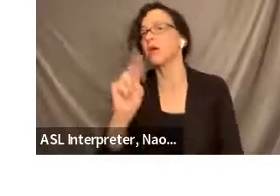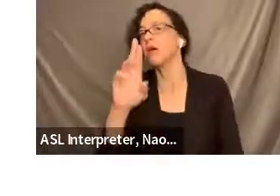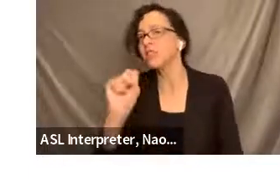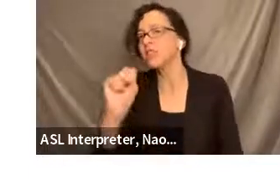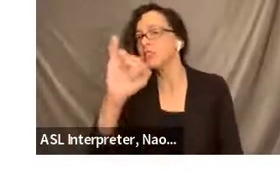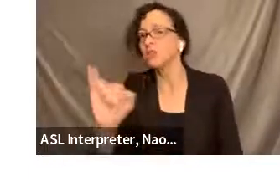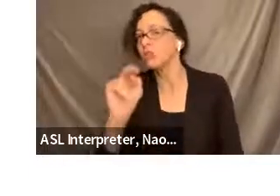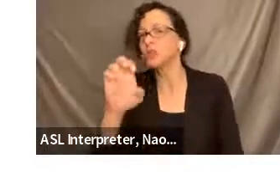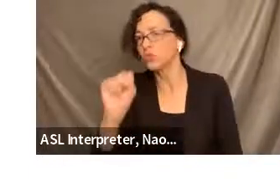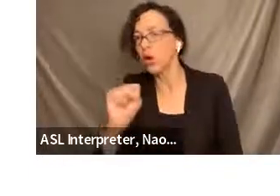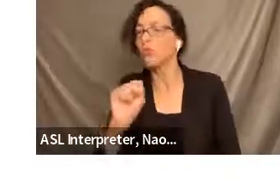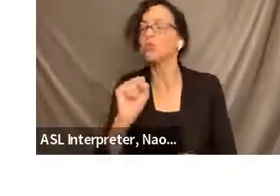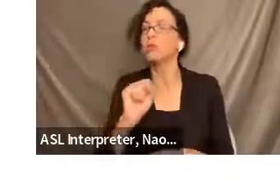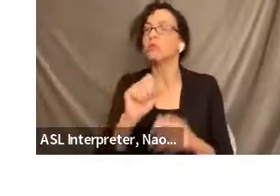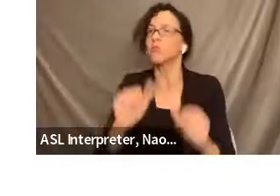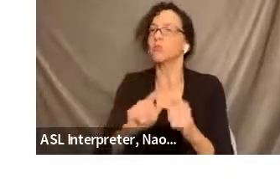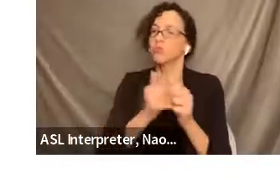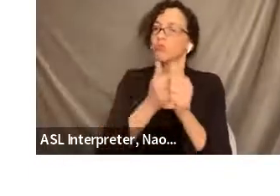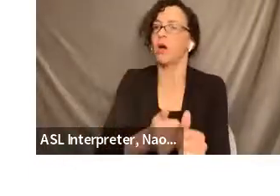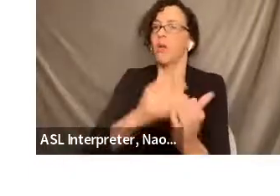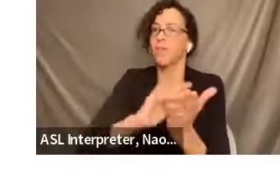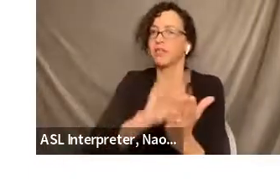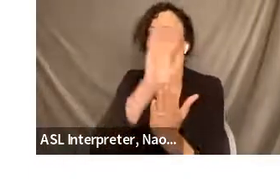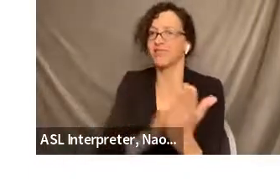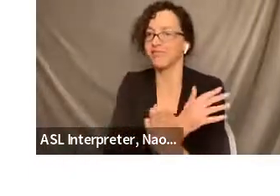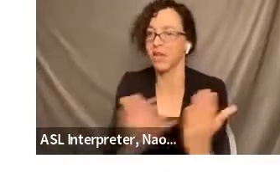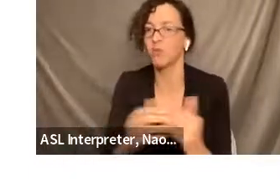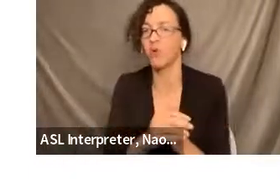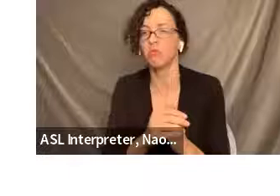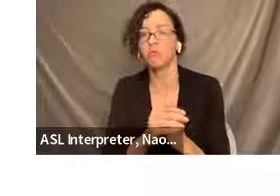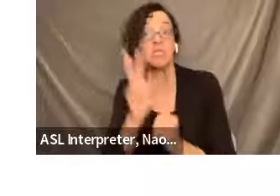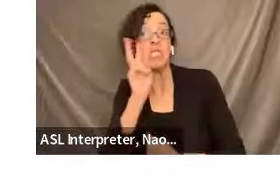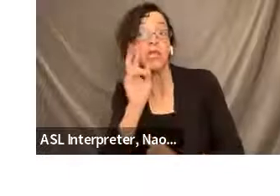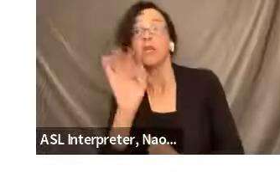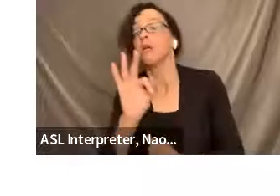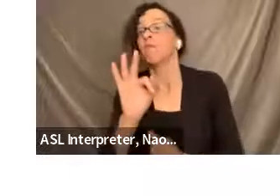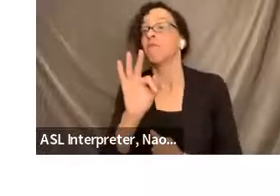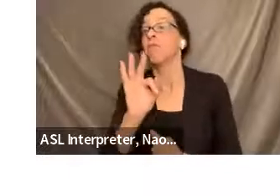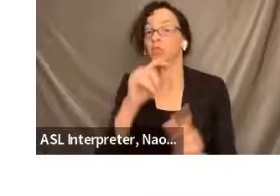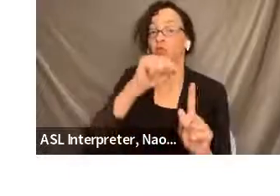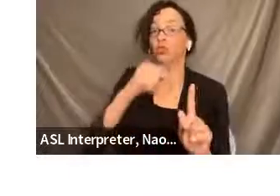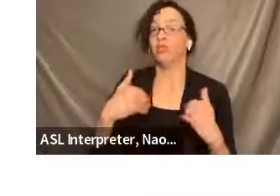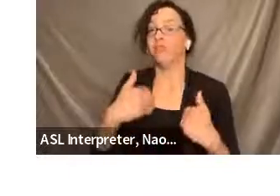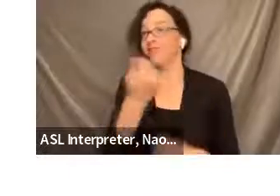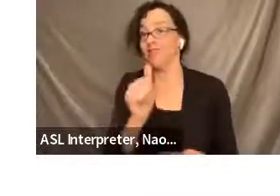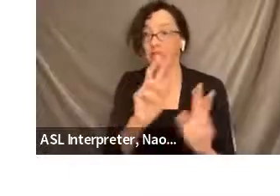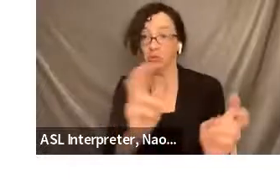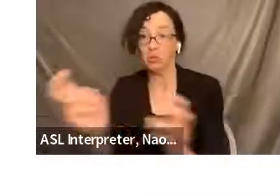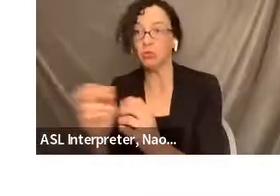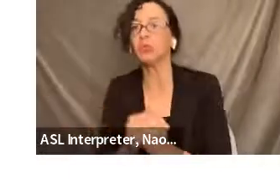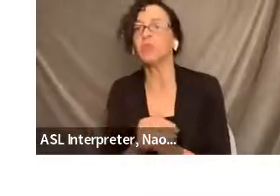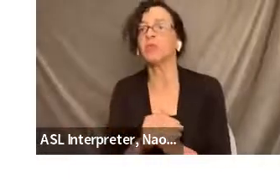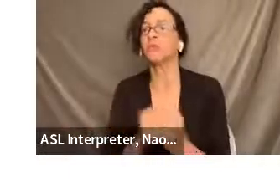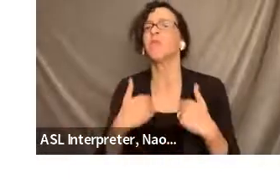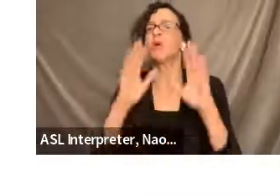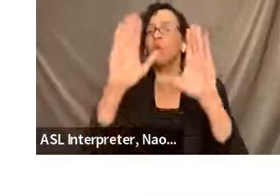isn't correct and she's having some issues. So there's a great connection with community paramedicine for follow-up